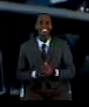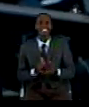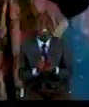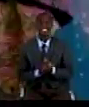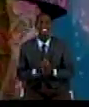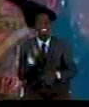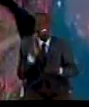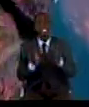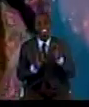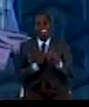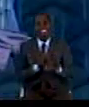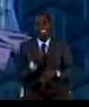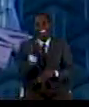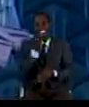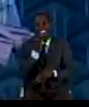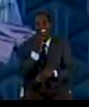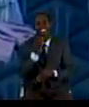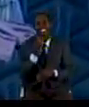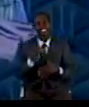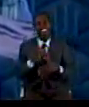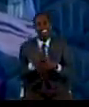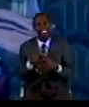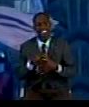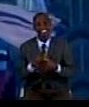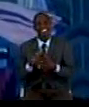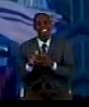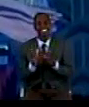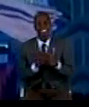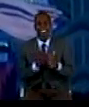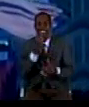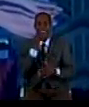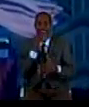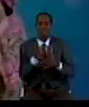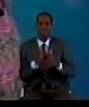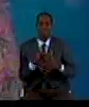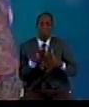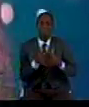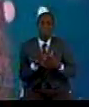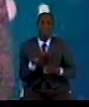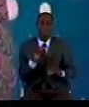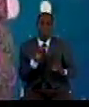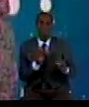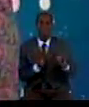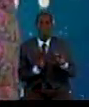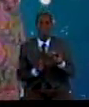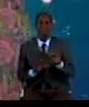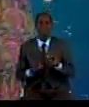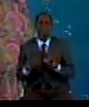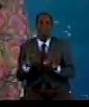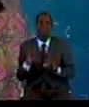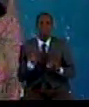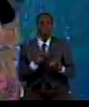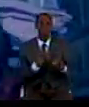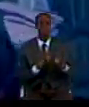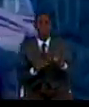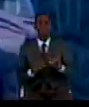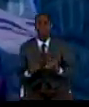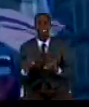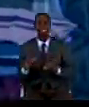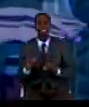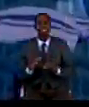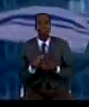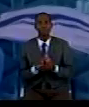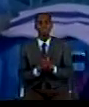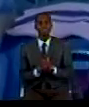I say, if I jump, one more, Jesus, jump, one more. Now can we do this together? Oh yes,